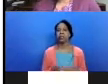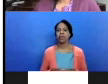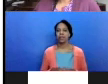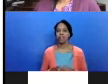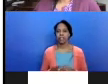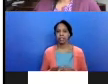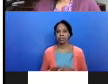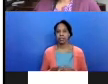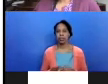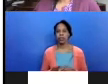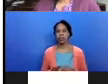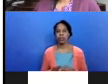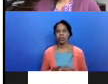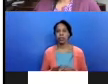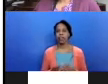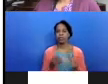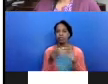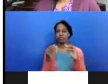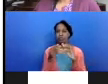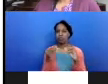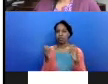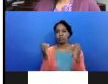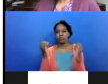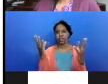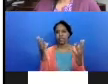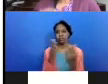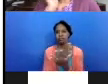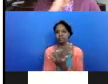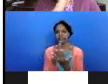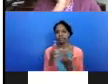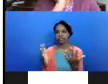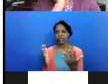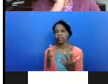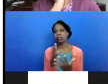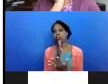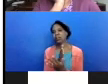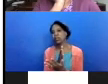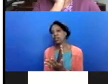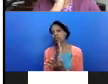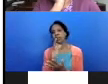is important. It's one story among many, trauma being another story that's important.